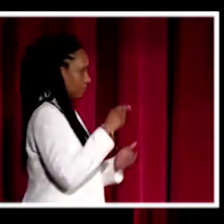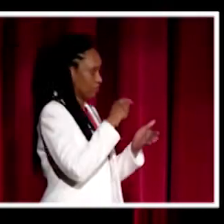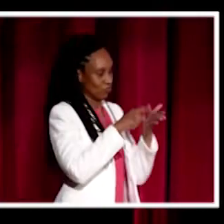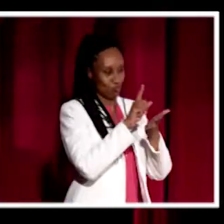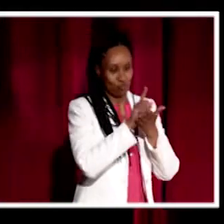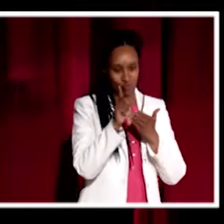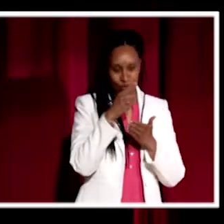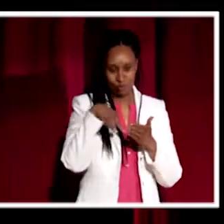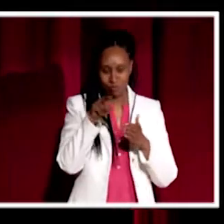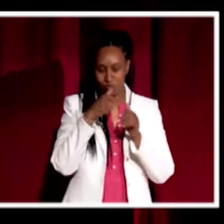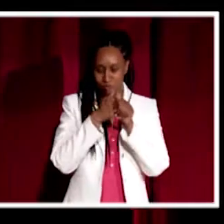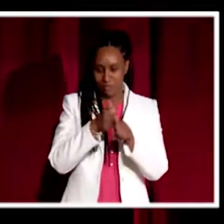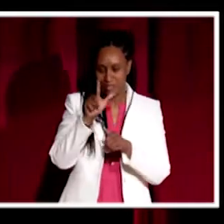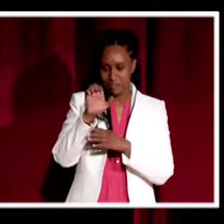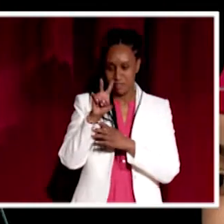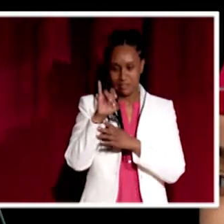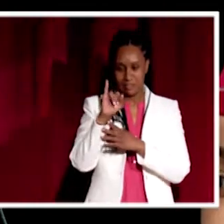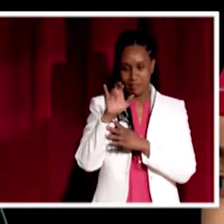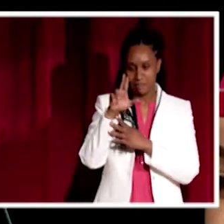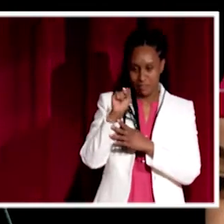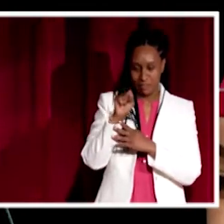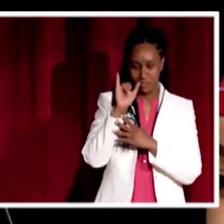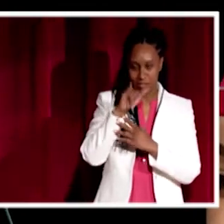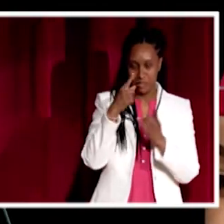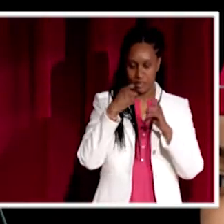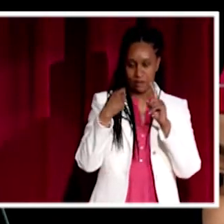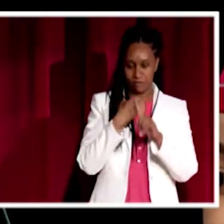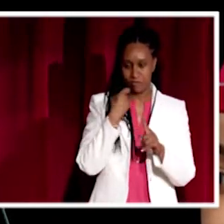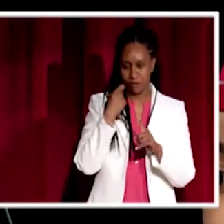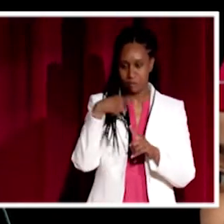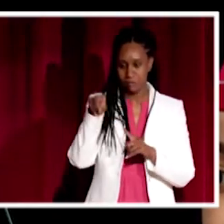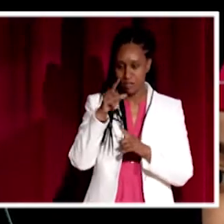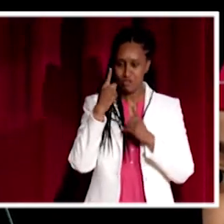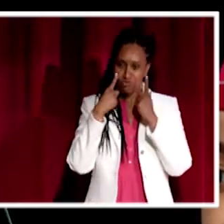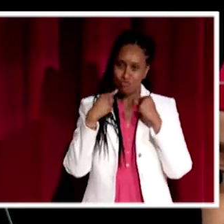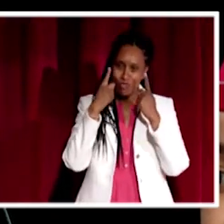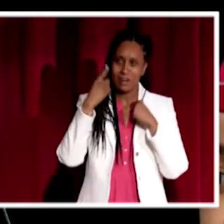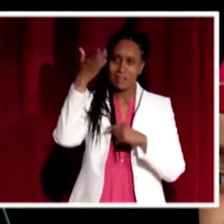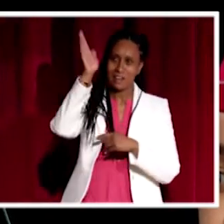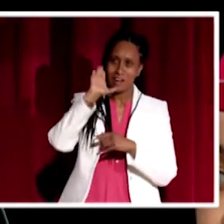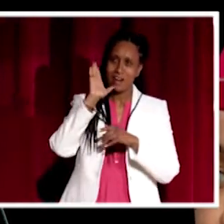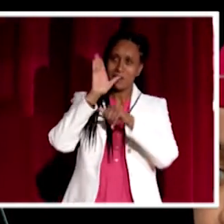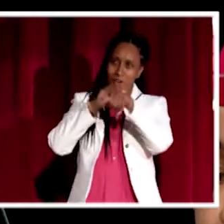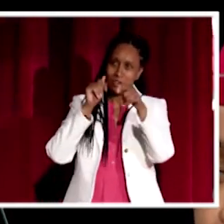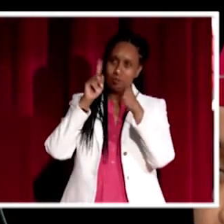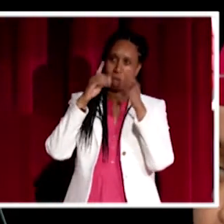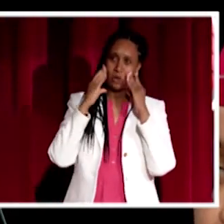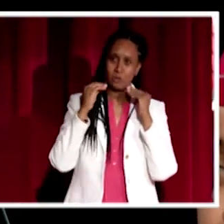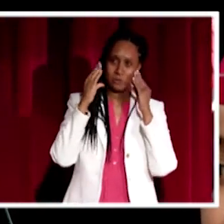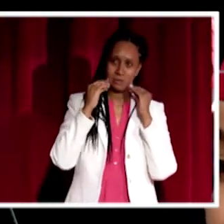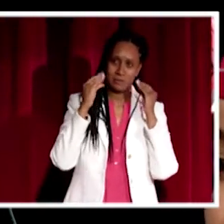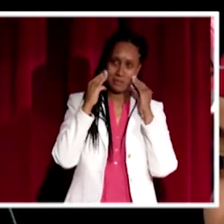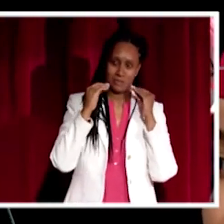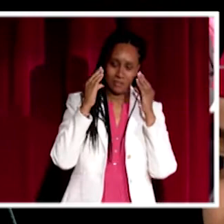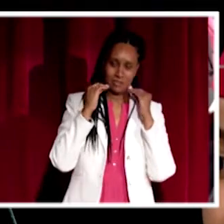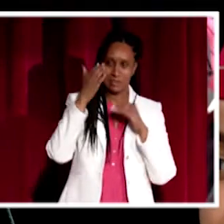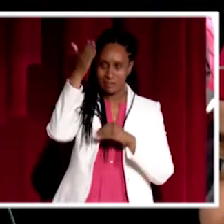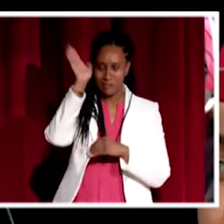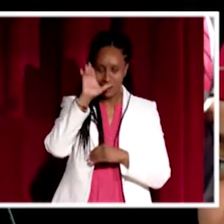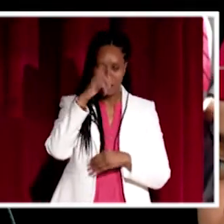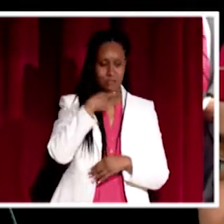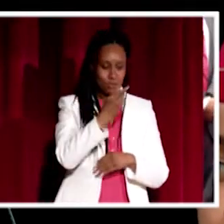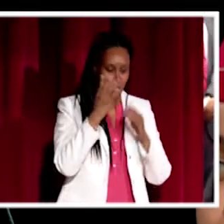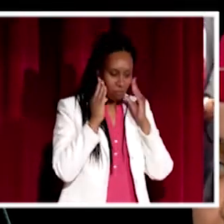Hebrew name comes from its first word, Vayikra. Vayikra el Moshe, God called out to Moses. God